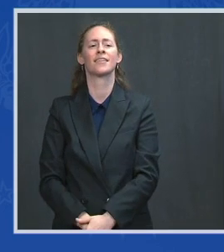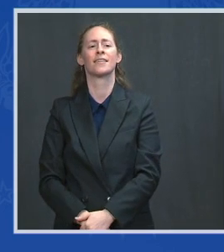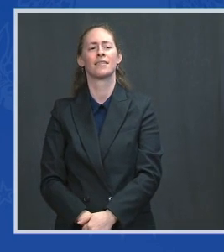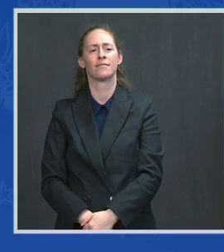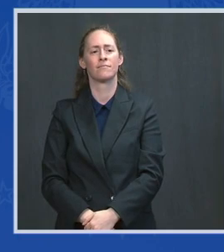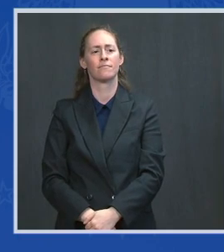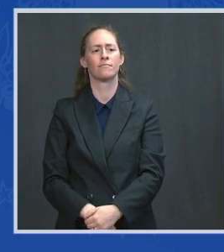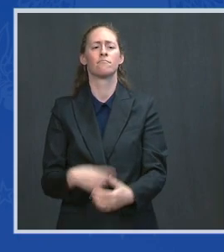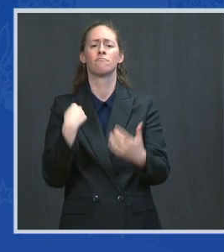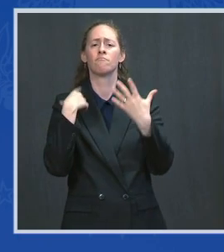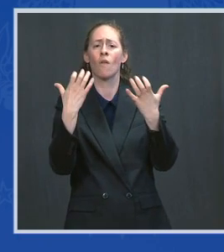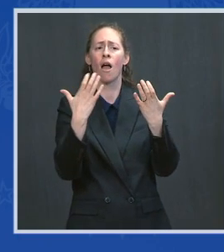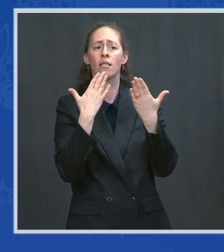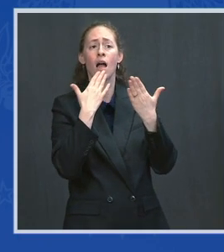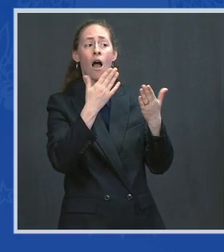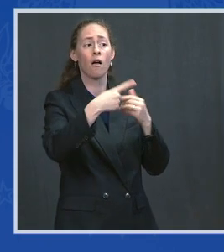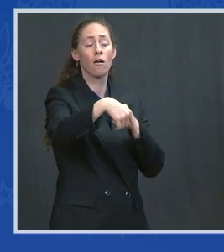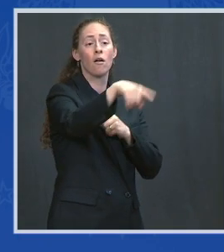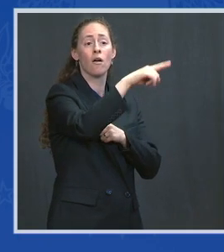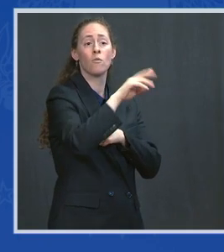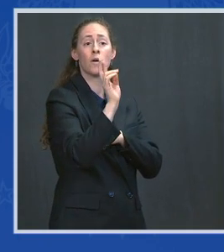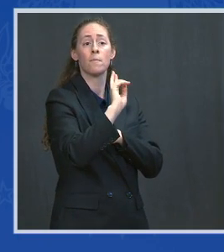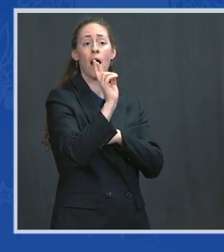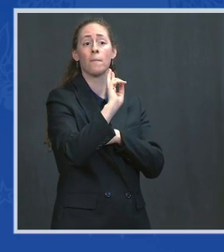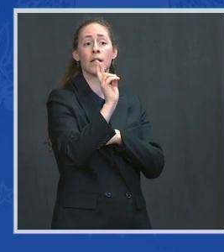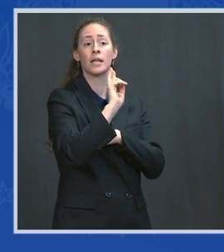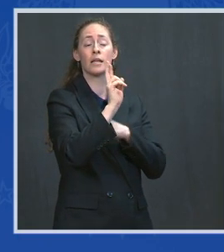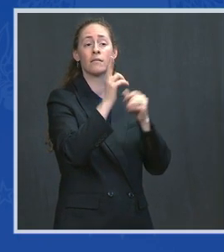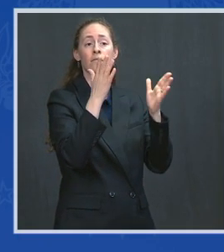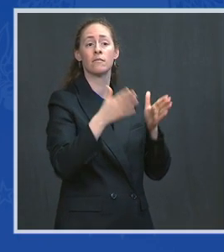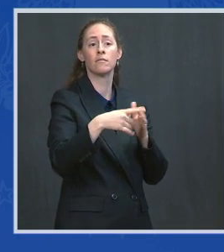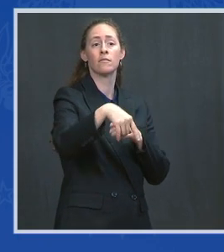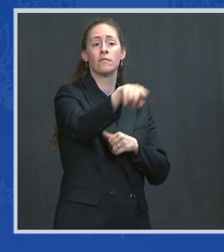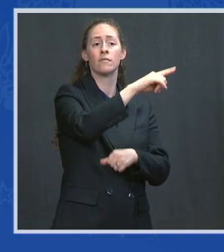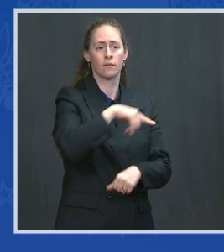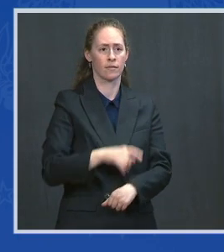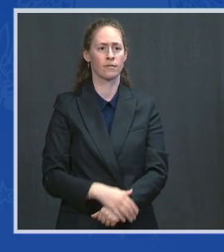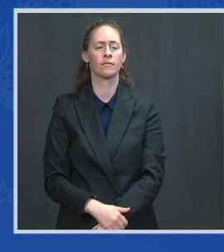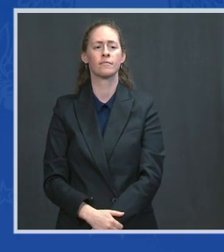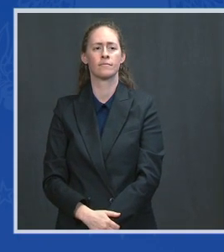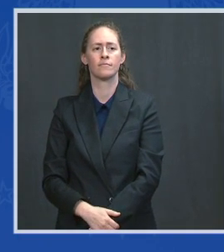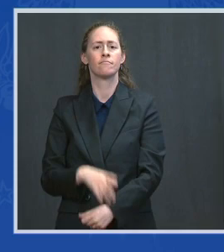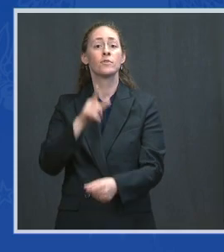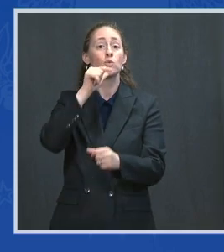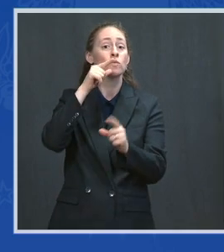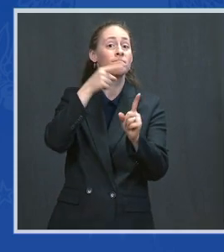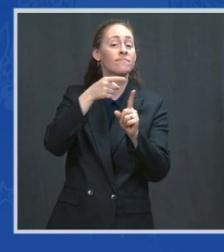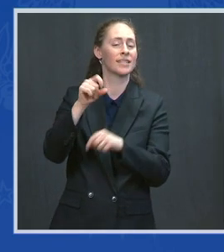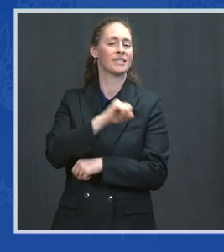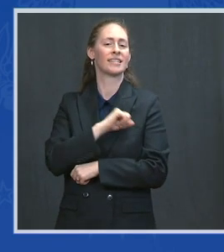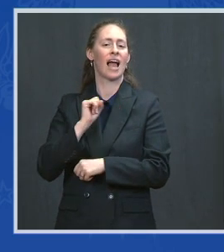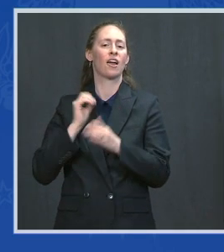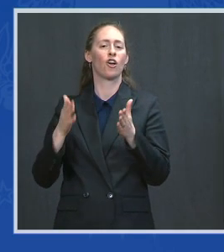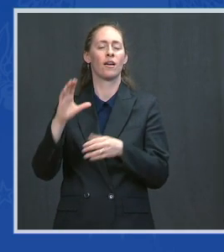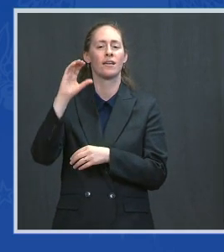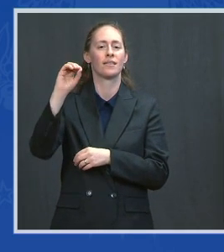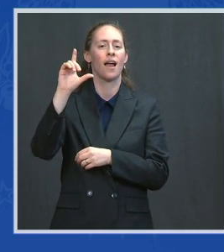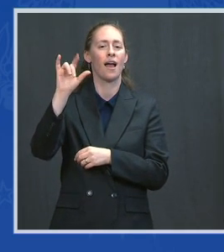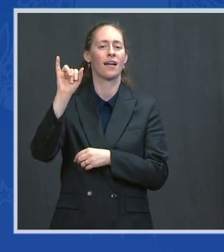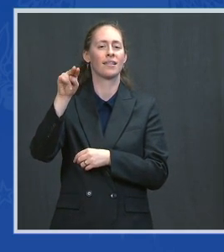for their leadership, including Senator Moran and Senator Collins. I also want to thank the, as I